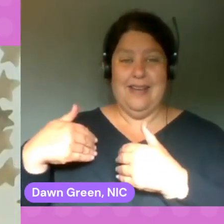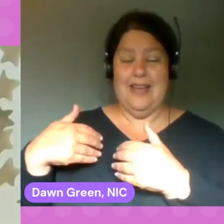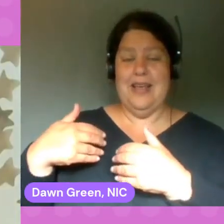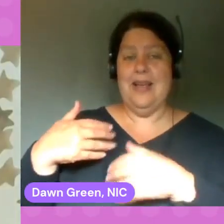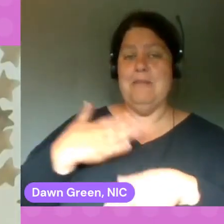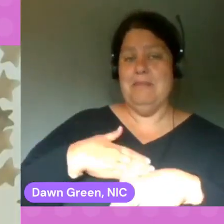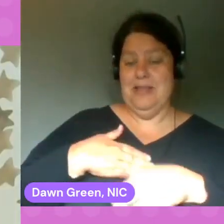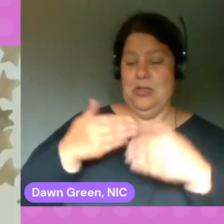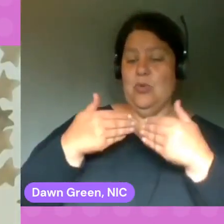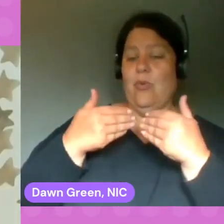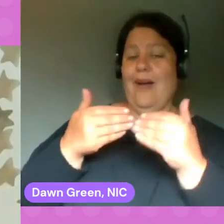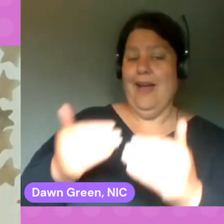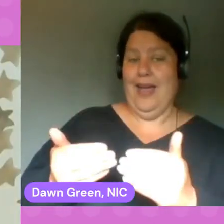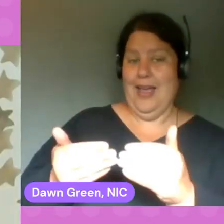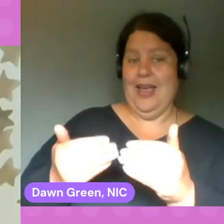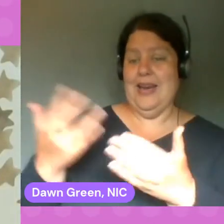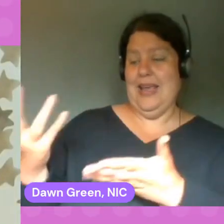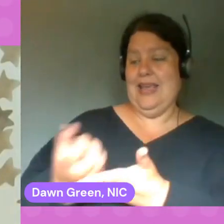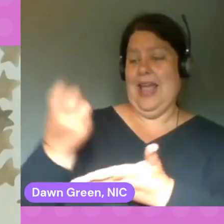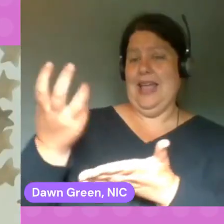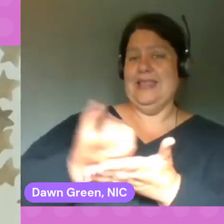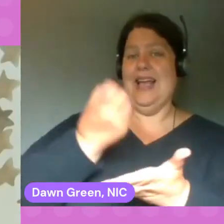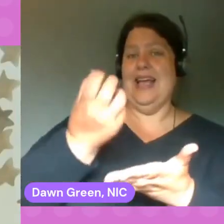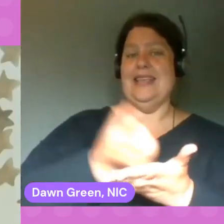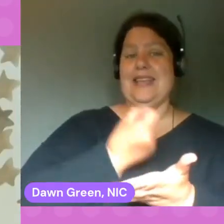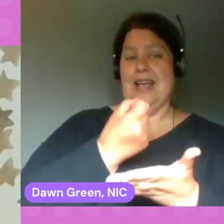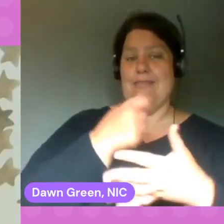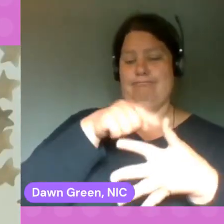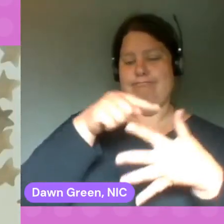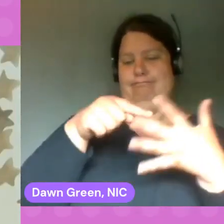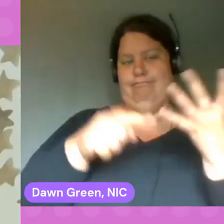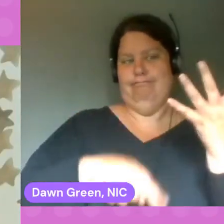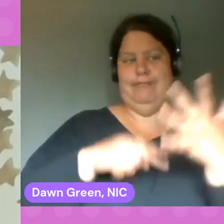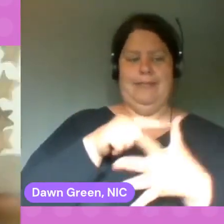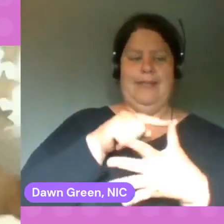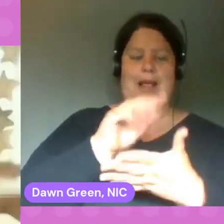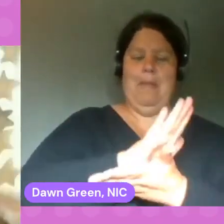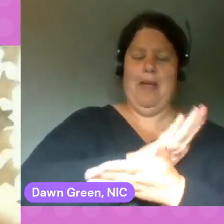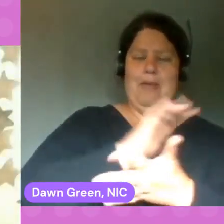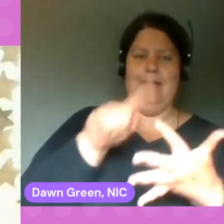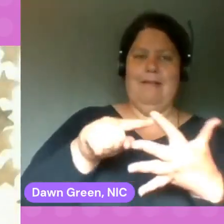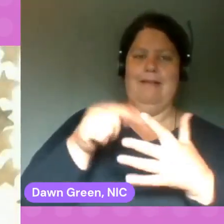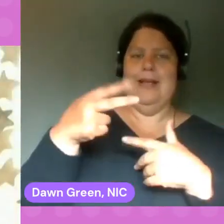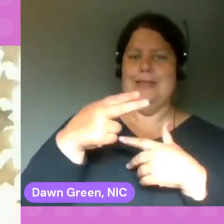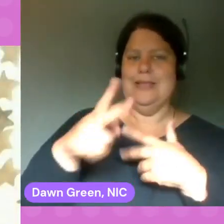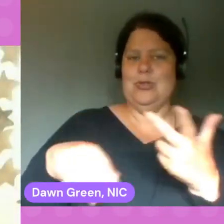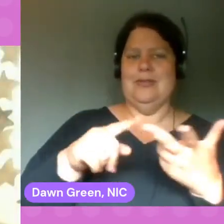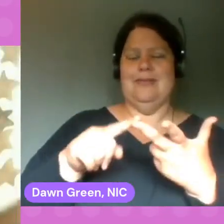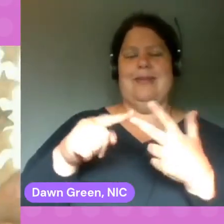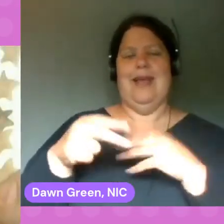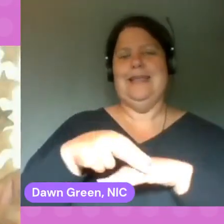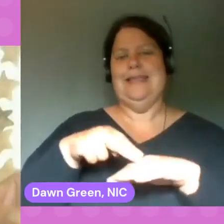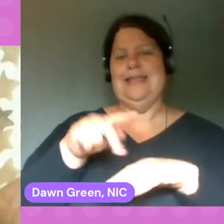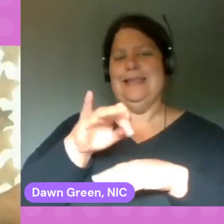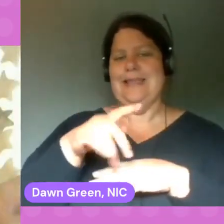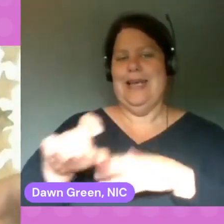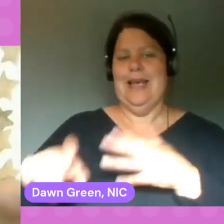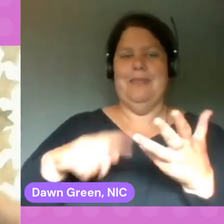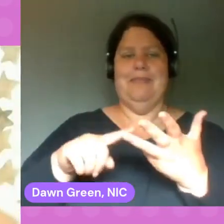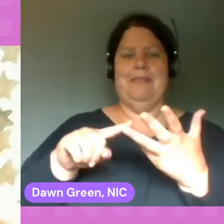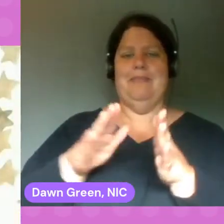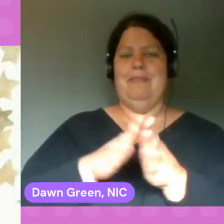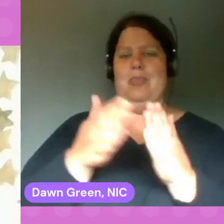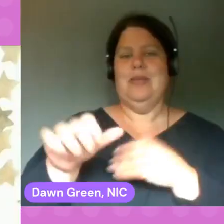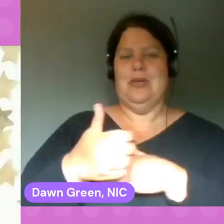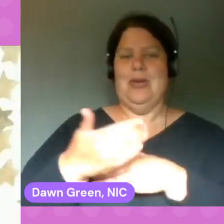a minute and grab these materials, the paper, scissors, and tape, as well as some books or other things that we can use